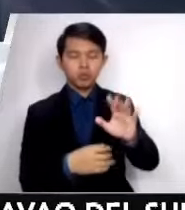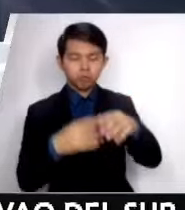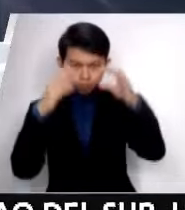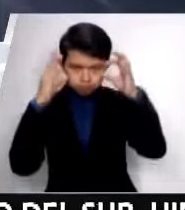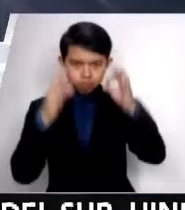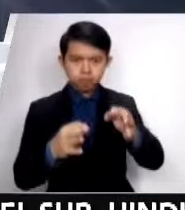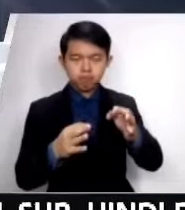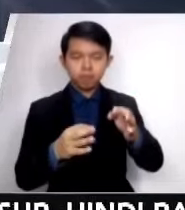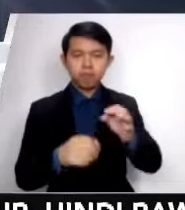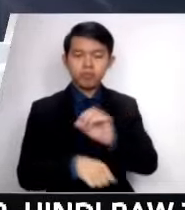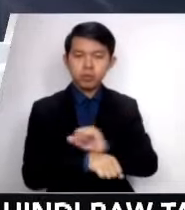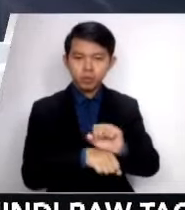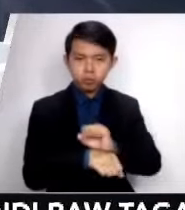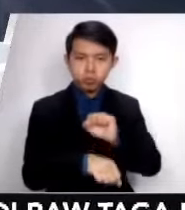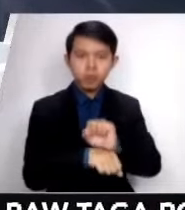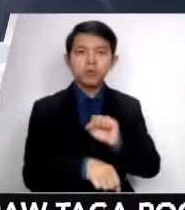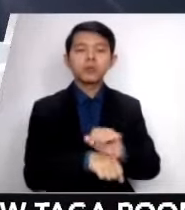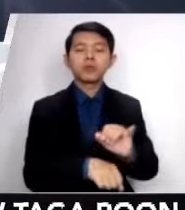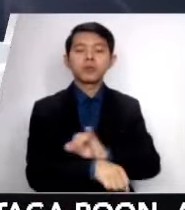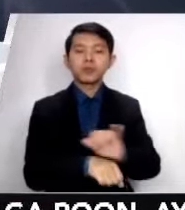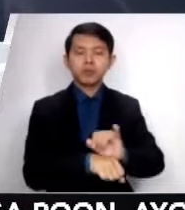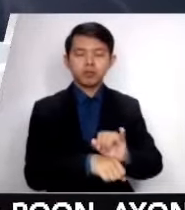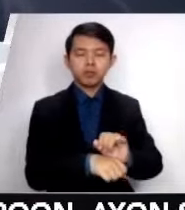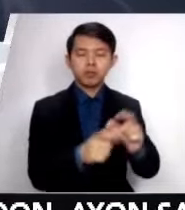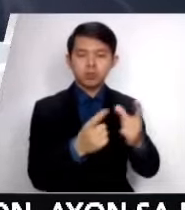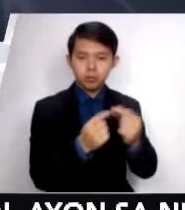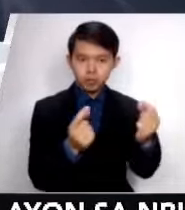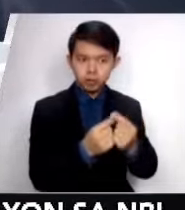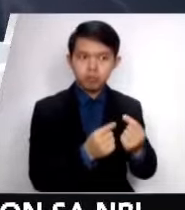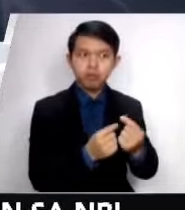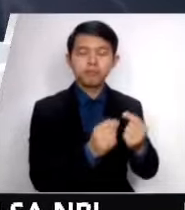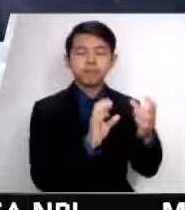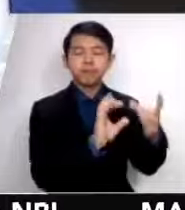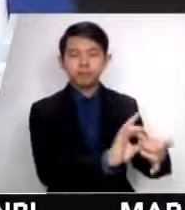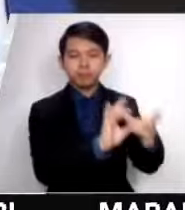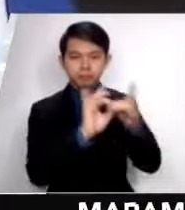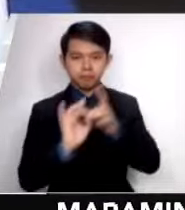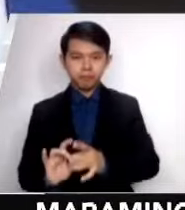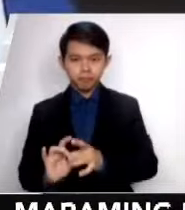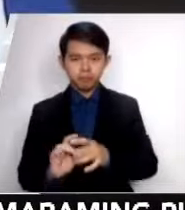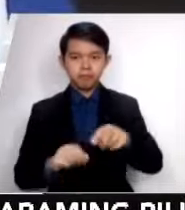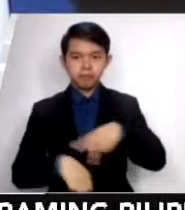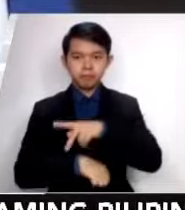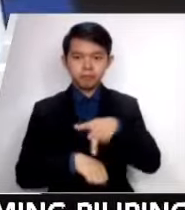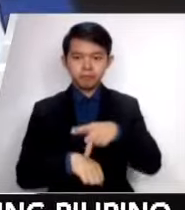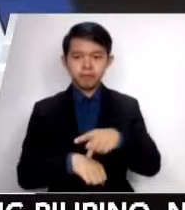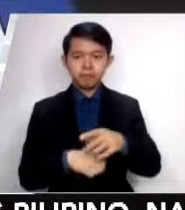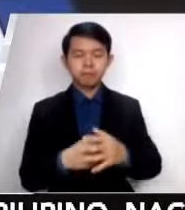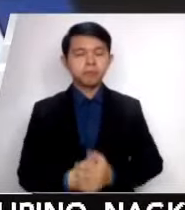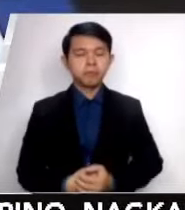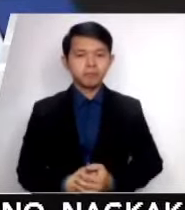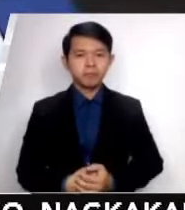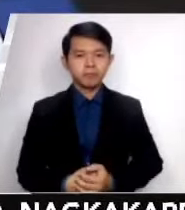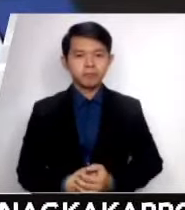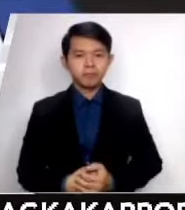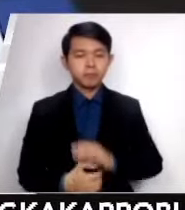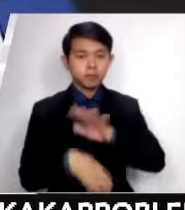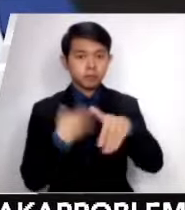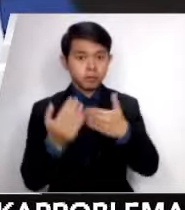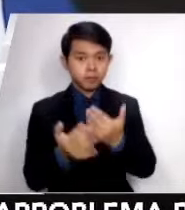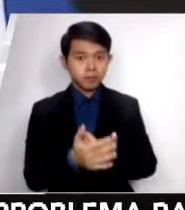the Filipino people, making it a cherished part of their lives. If you will notice, practically all our